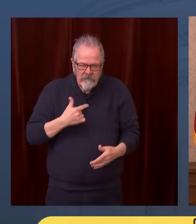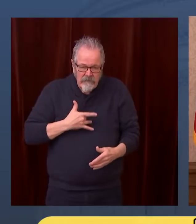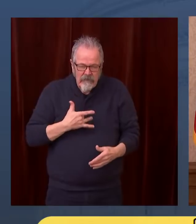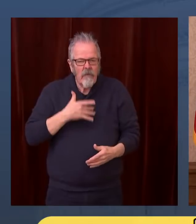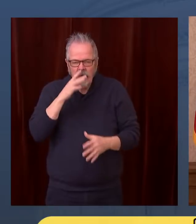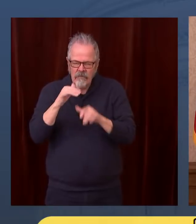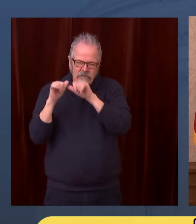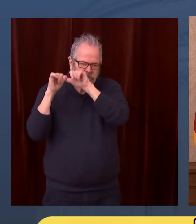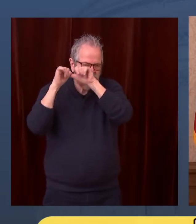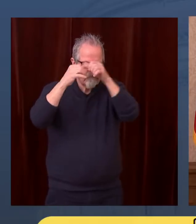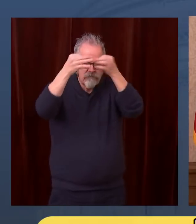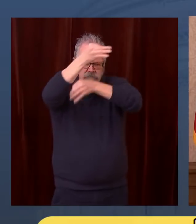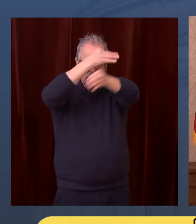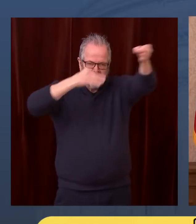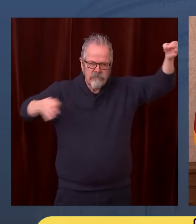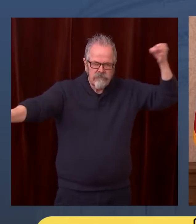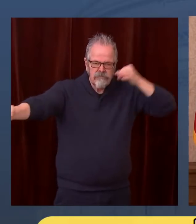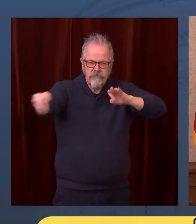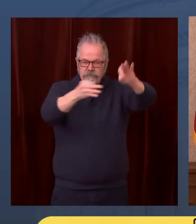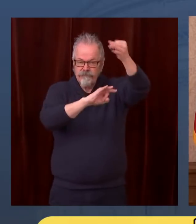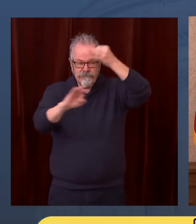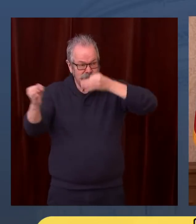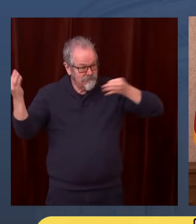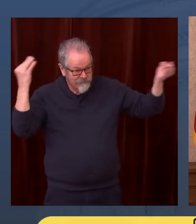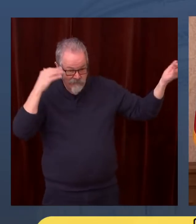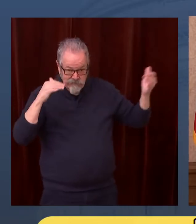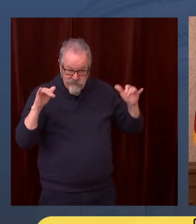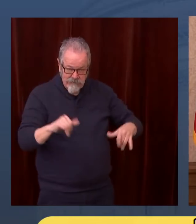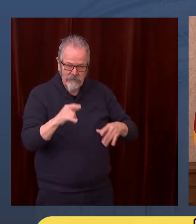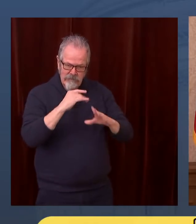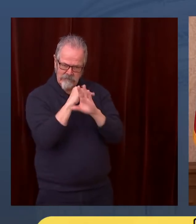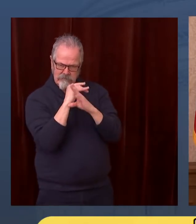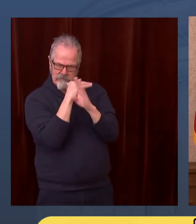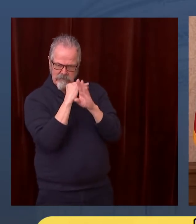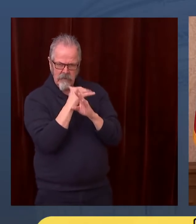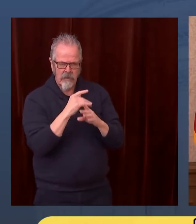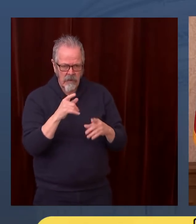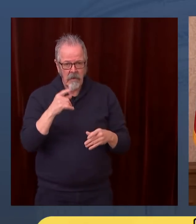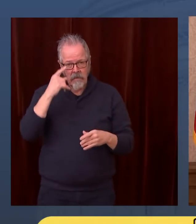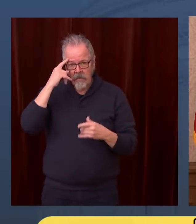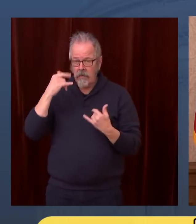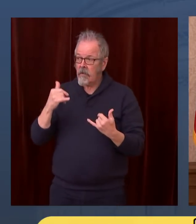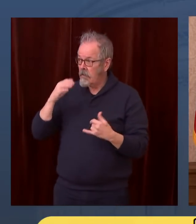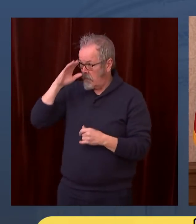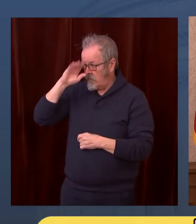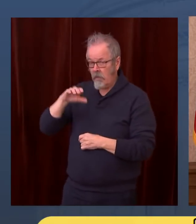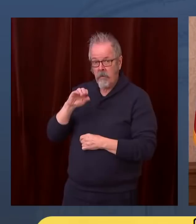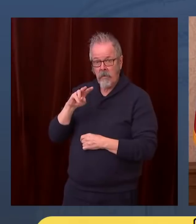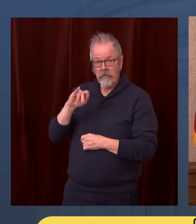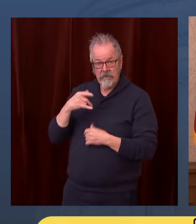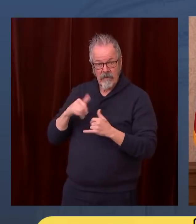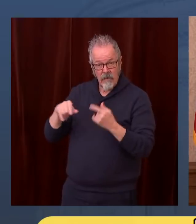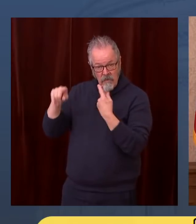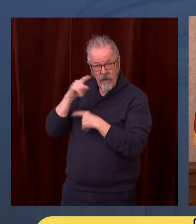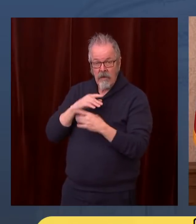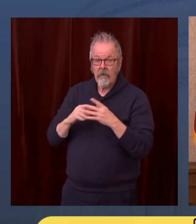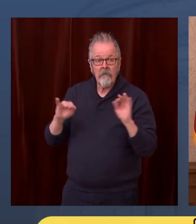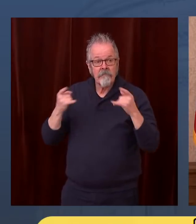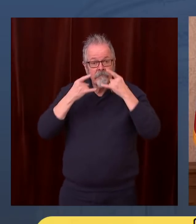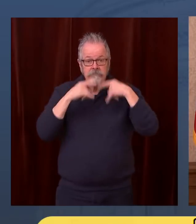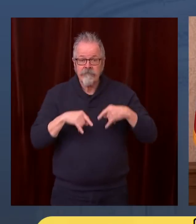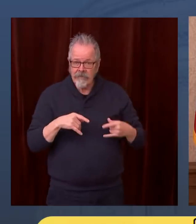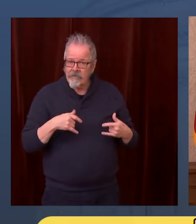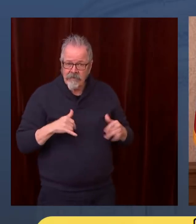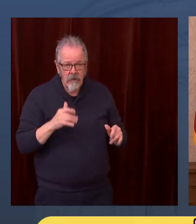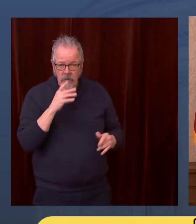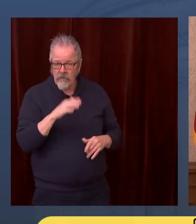to live with this existing virus. And it assumedly will remain a fatal disease for some period of time.